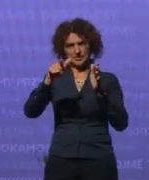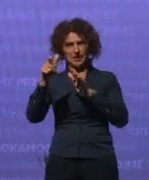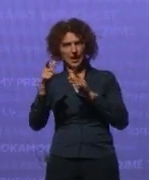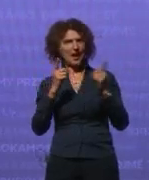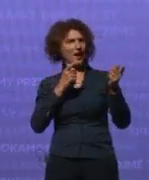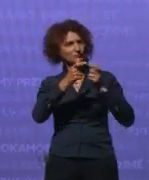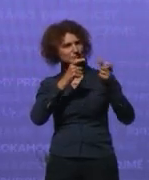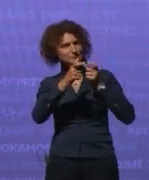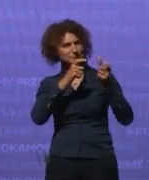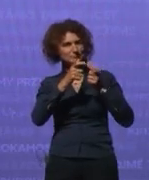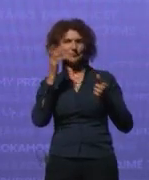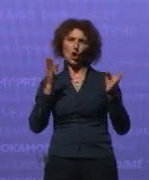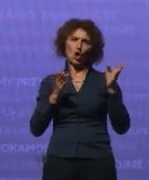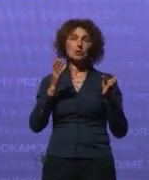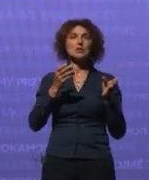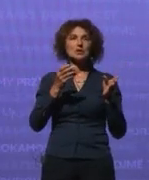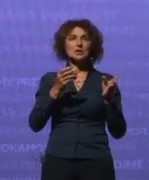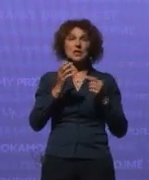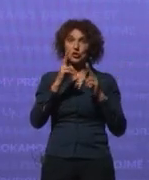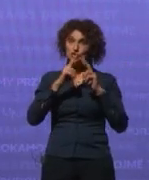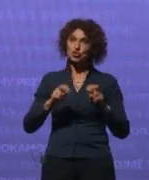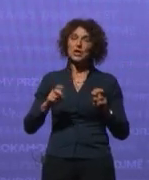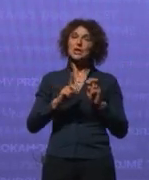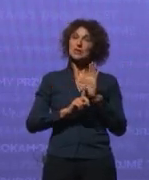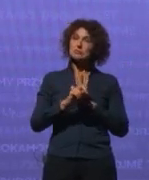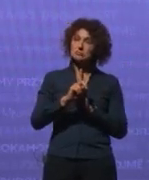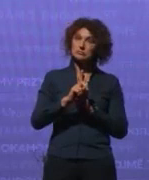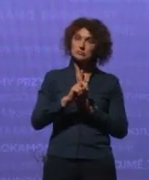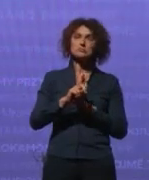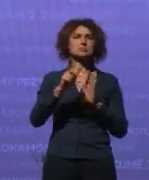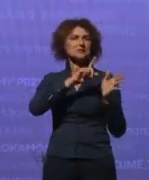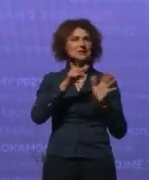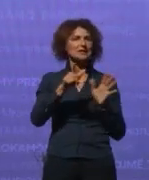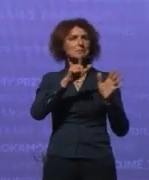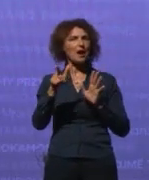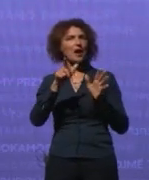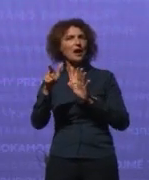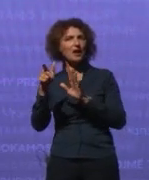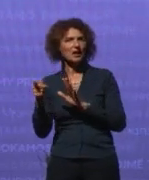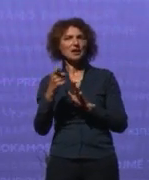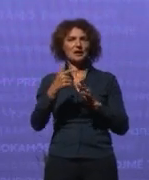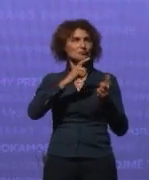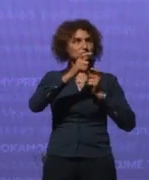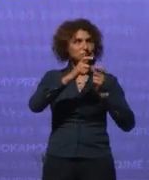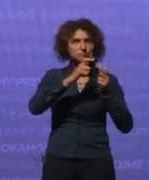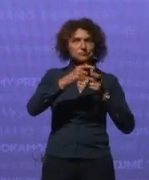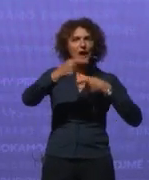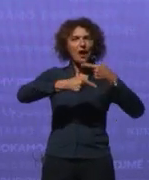of interaction. The important point to mention here is that the way we test